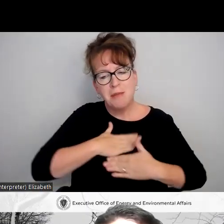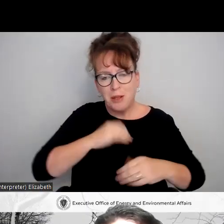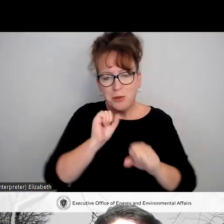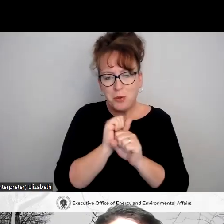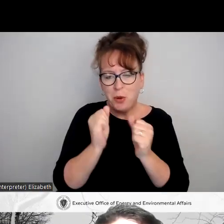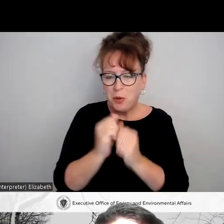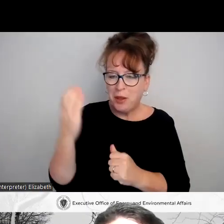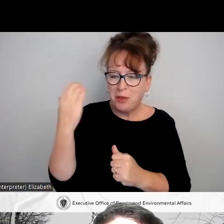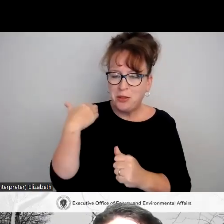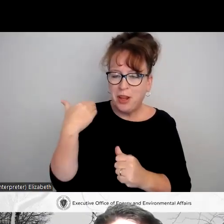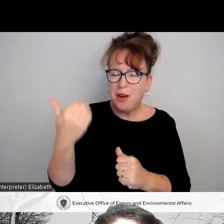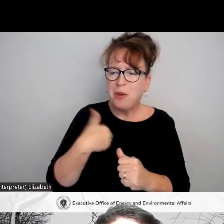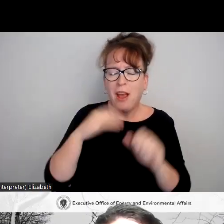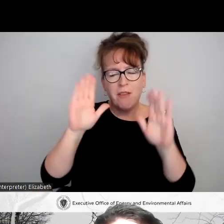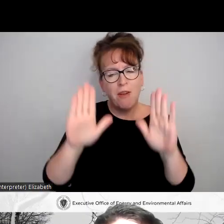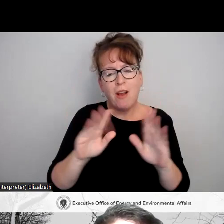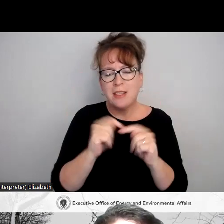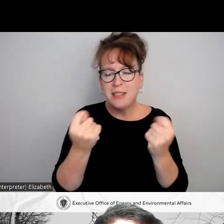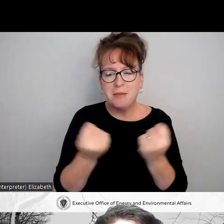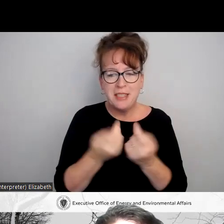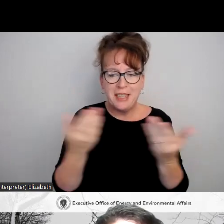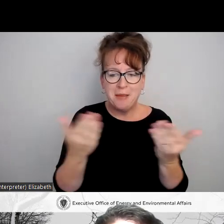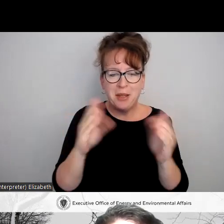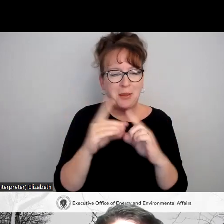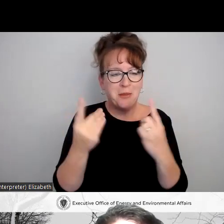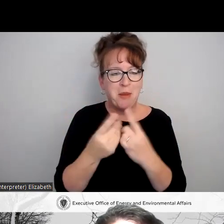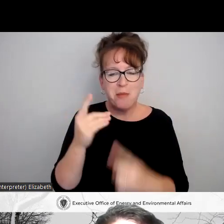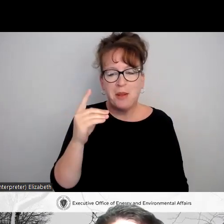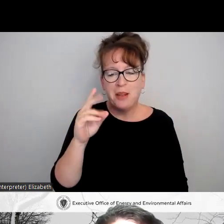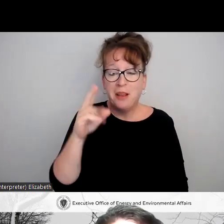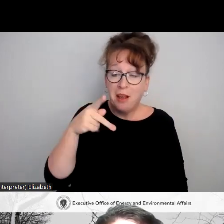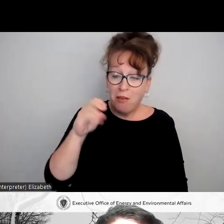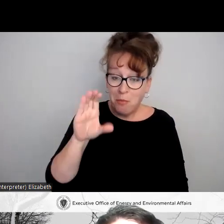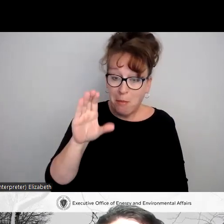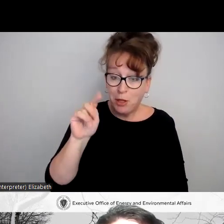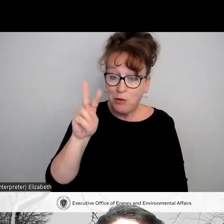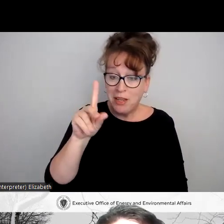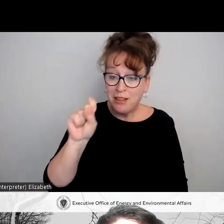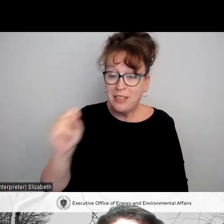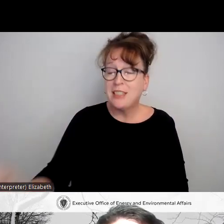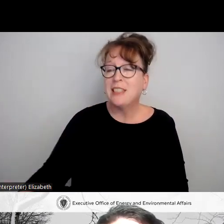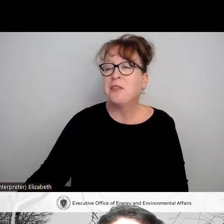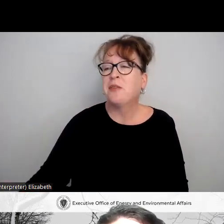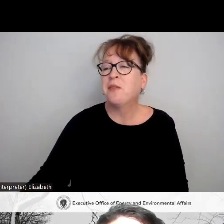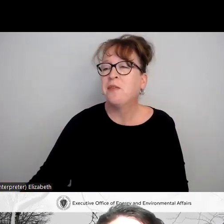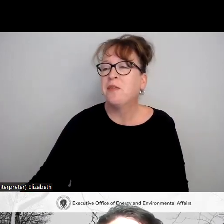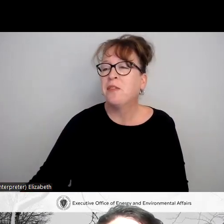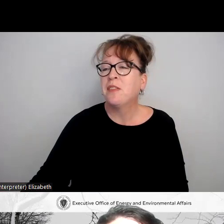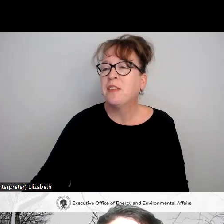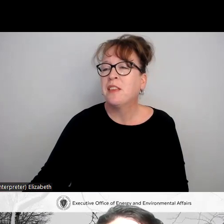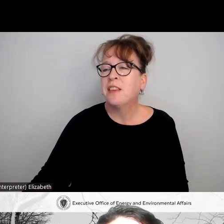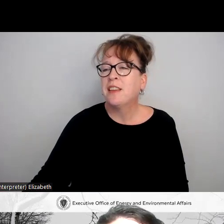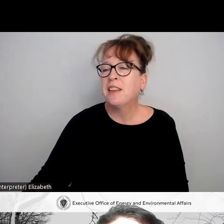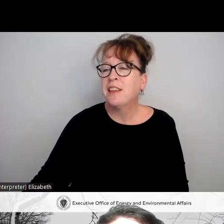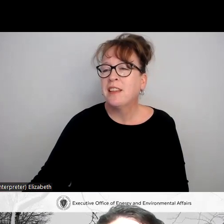and we have such an awesome team at the Department of Public Utilities right now. I'm thrilled to speak to the council